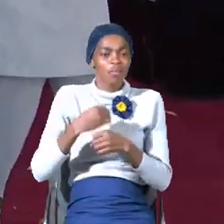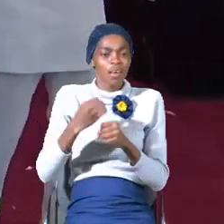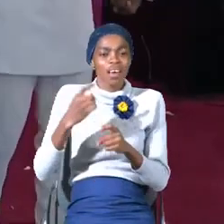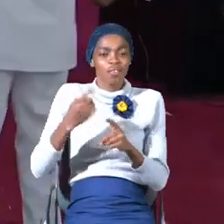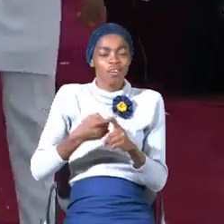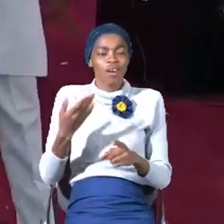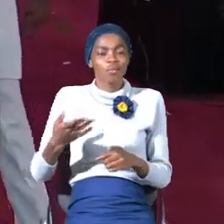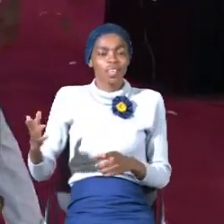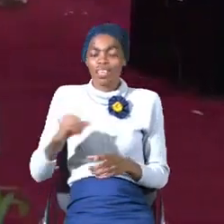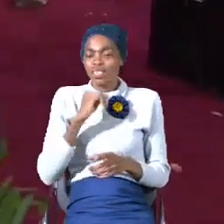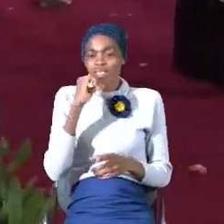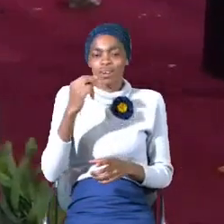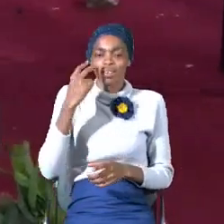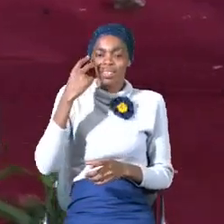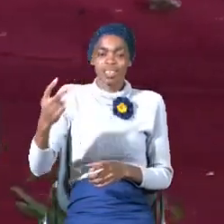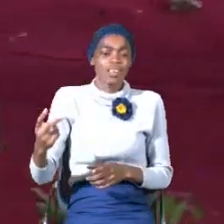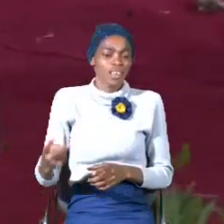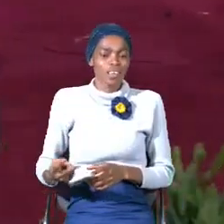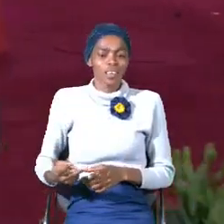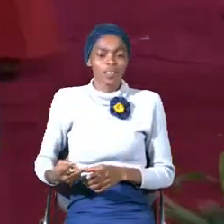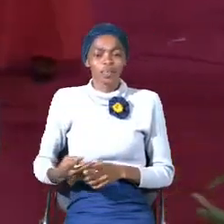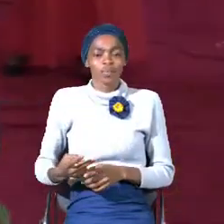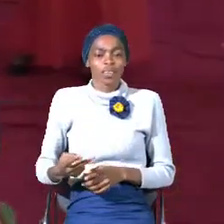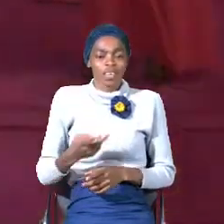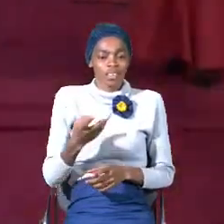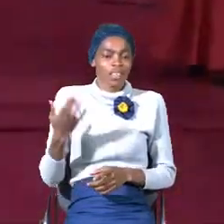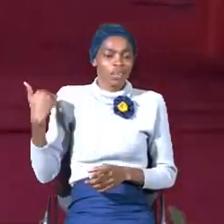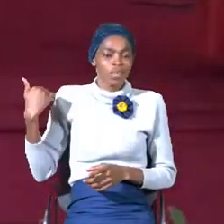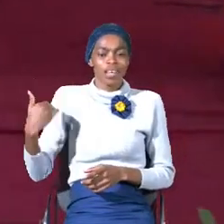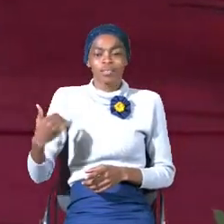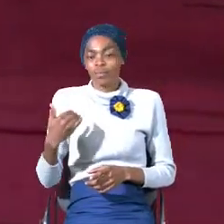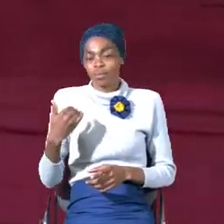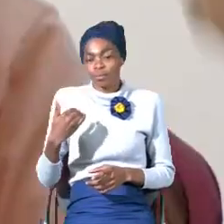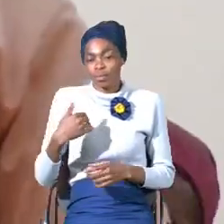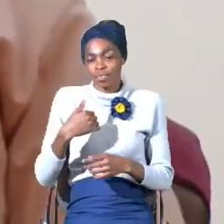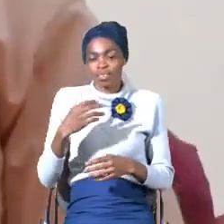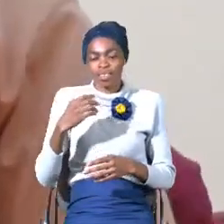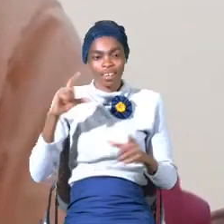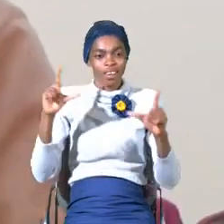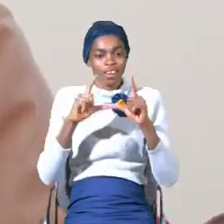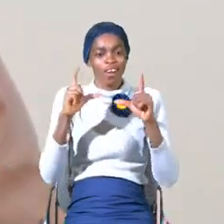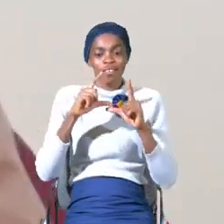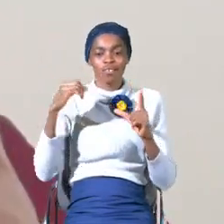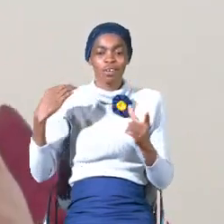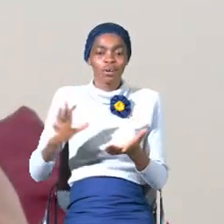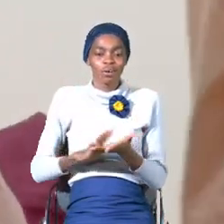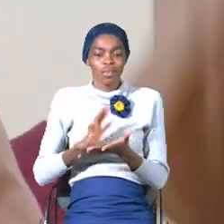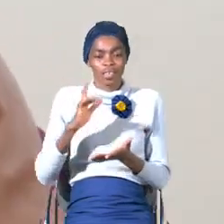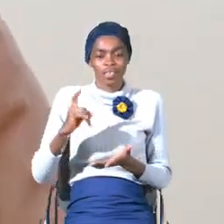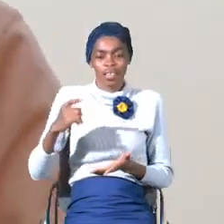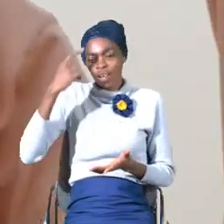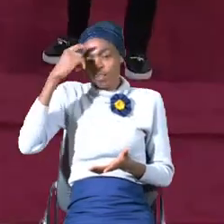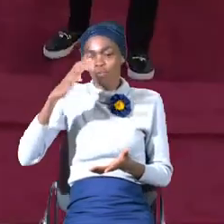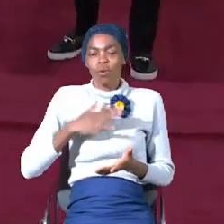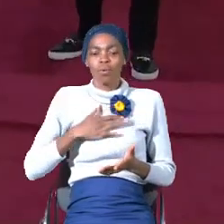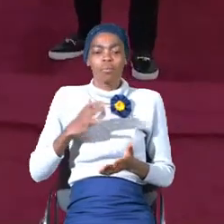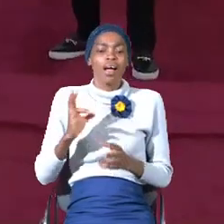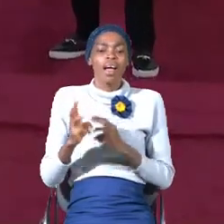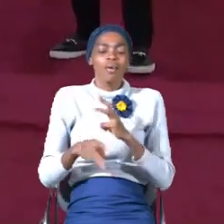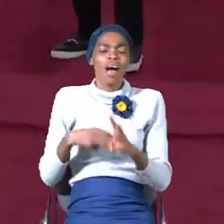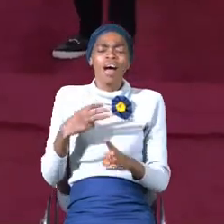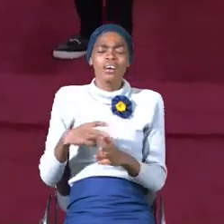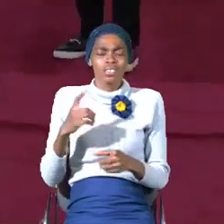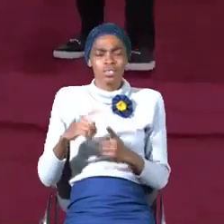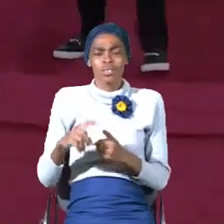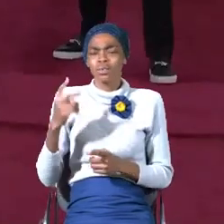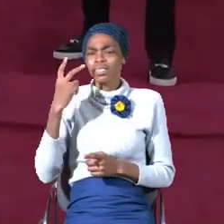were made from things unseen. There are ramps of glory for your world